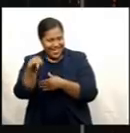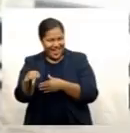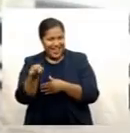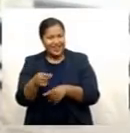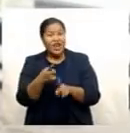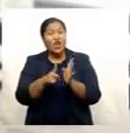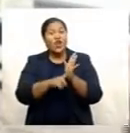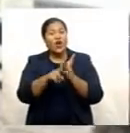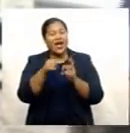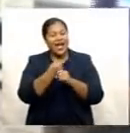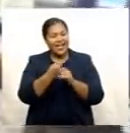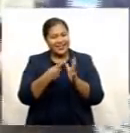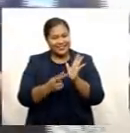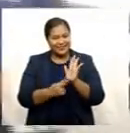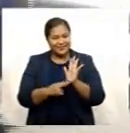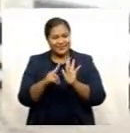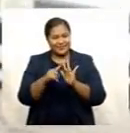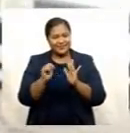Nanunga.